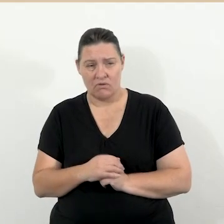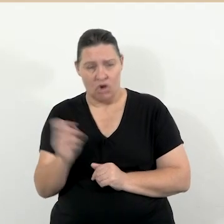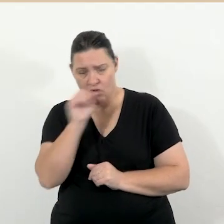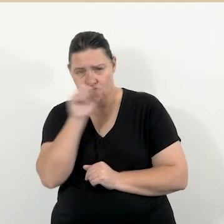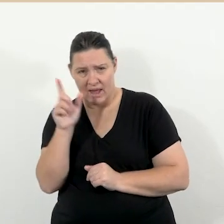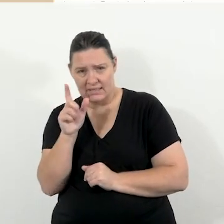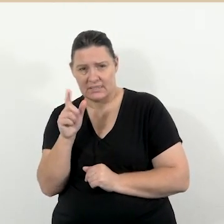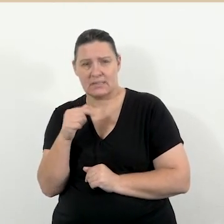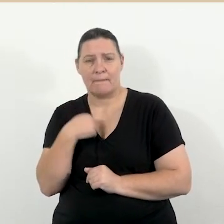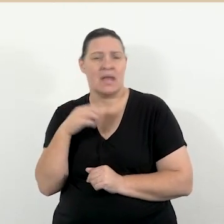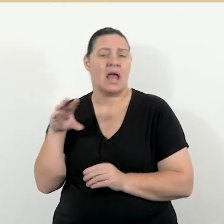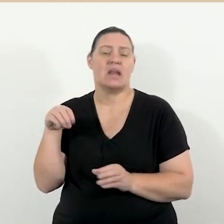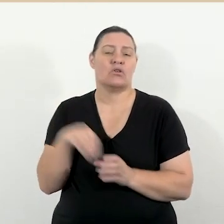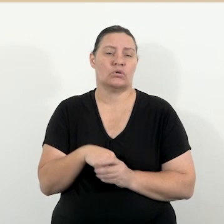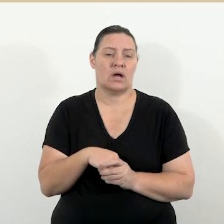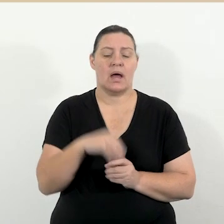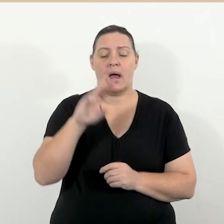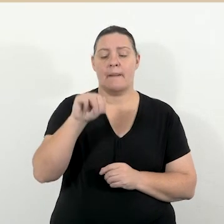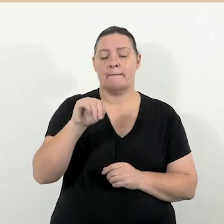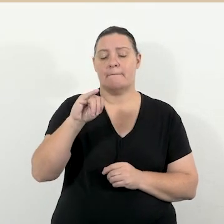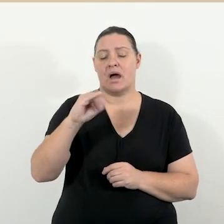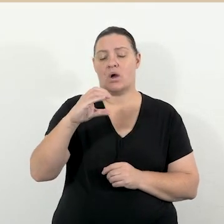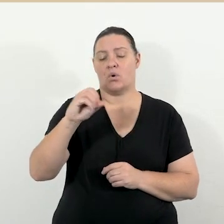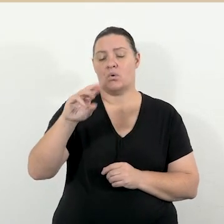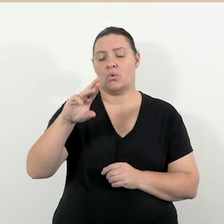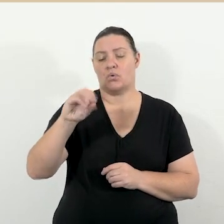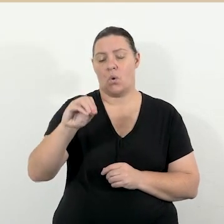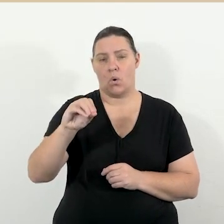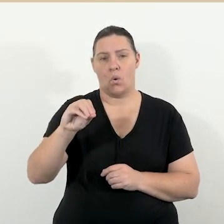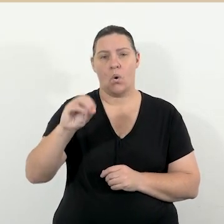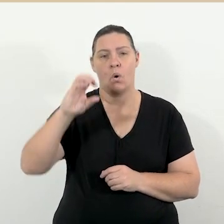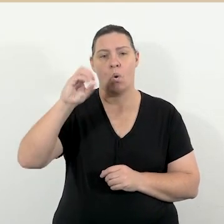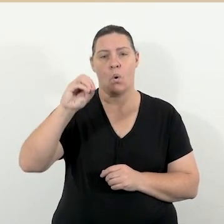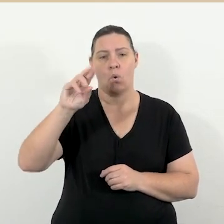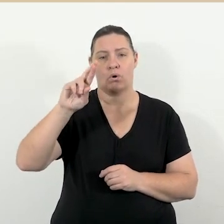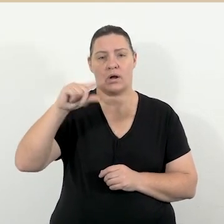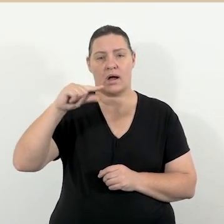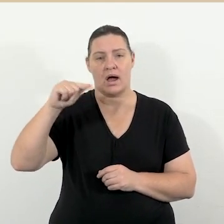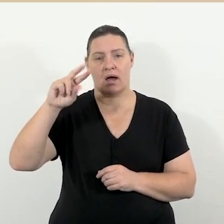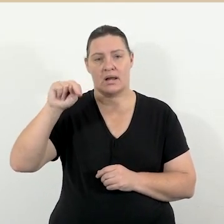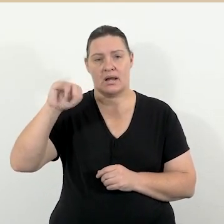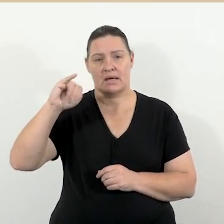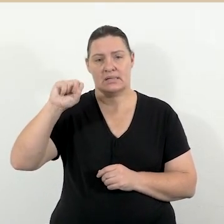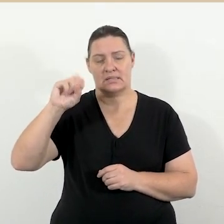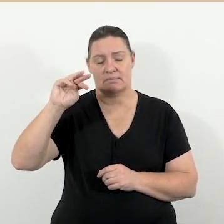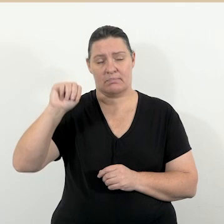you realize that I did not include microorganisms. So please don't forget